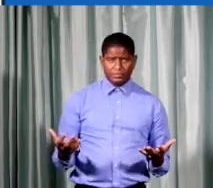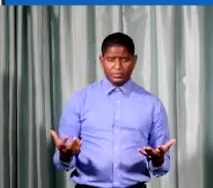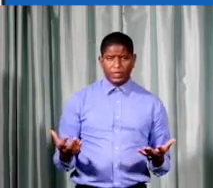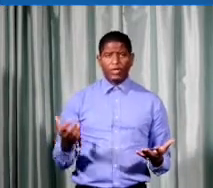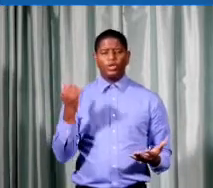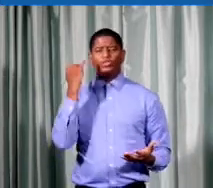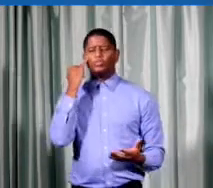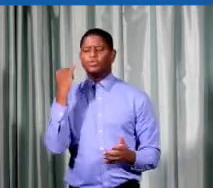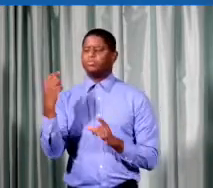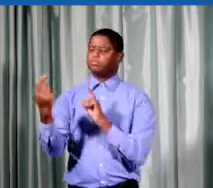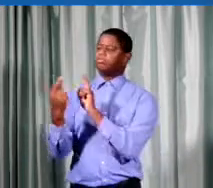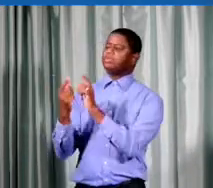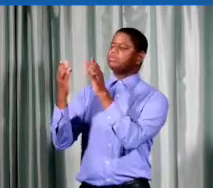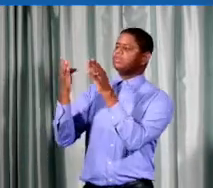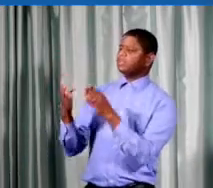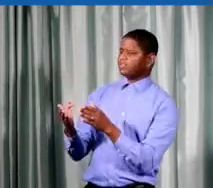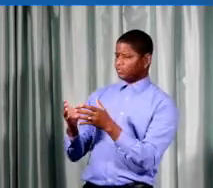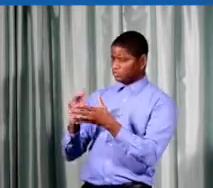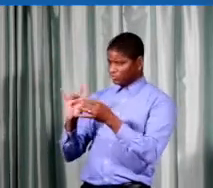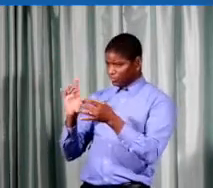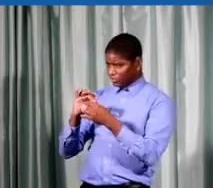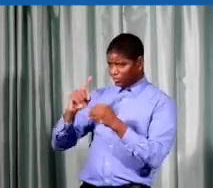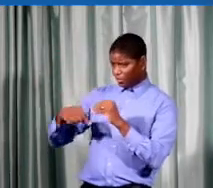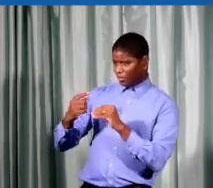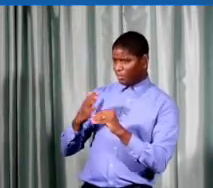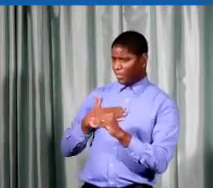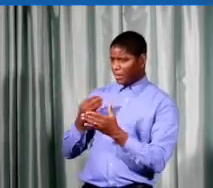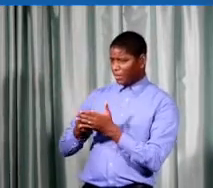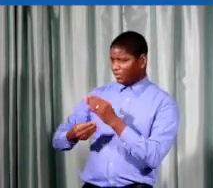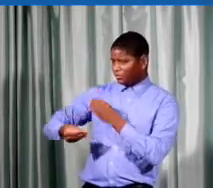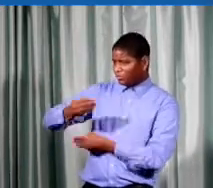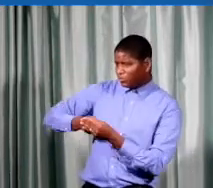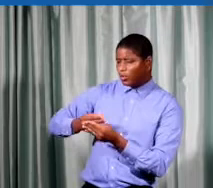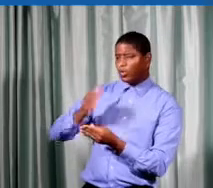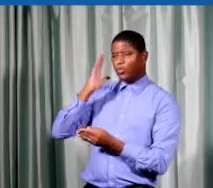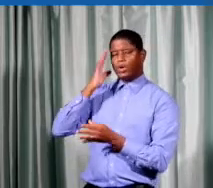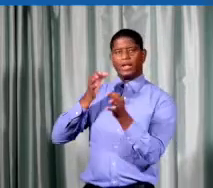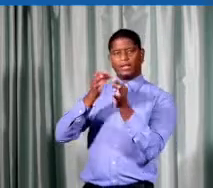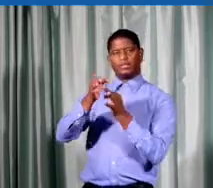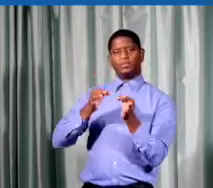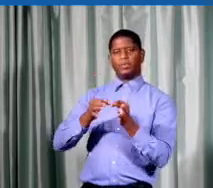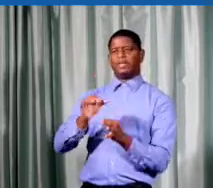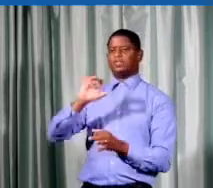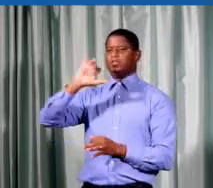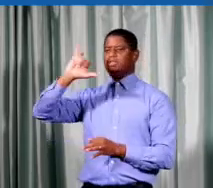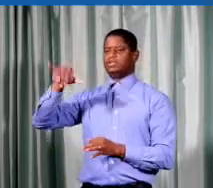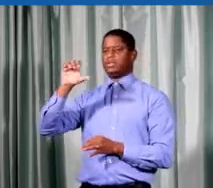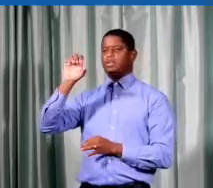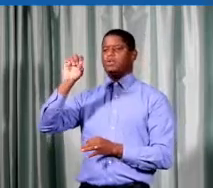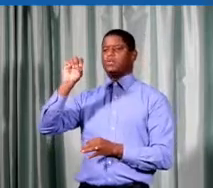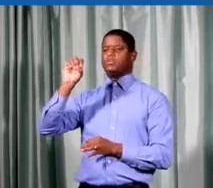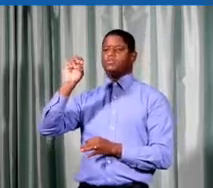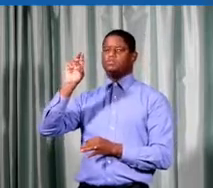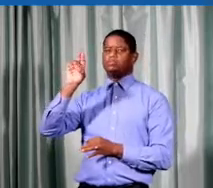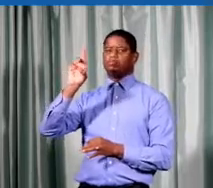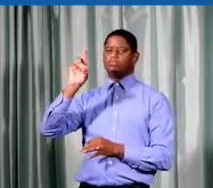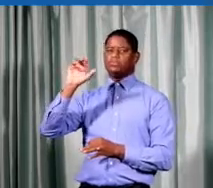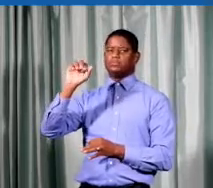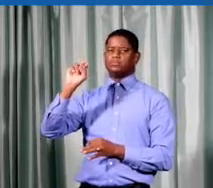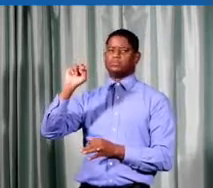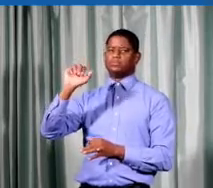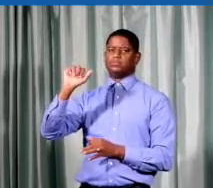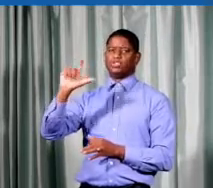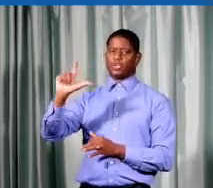accounts. Journals. You might hear the person say they're making a journal entry. That is a debit and